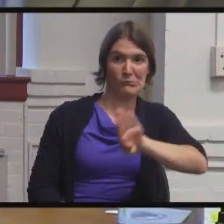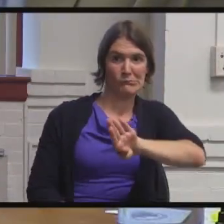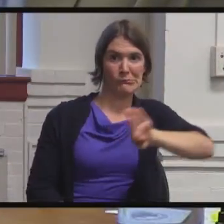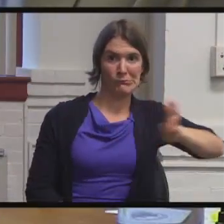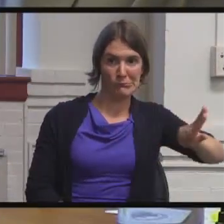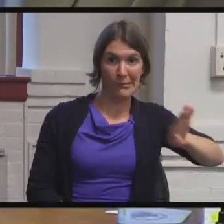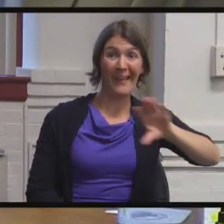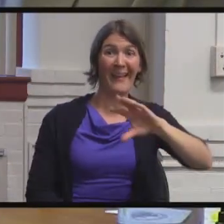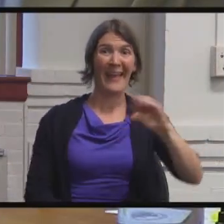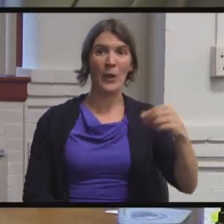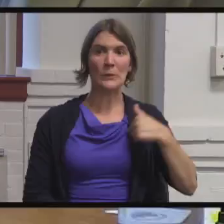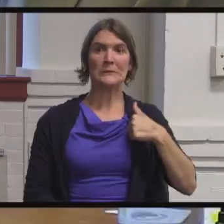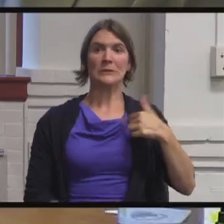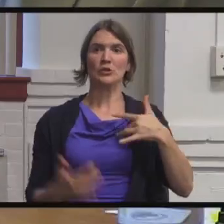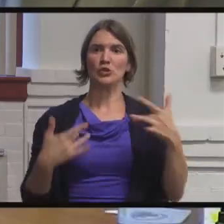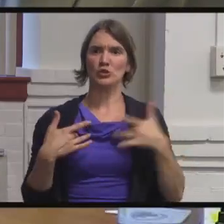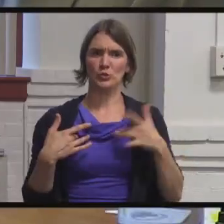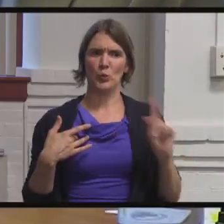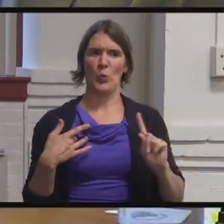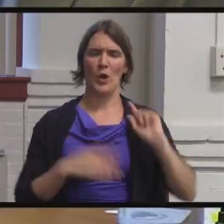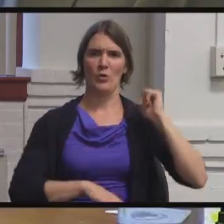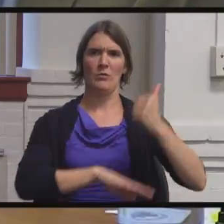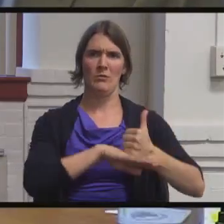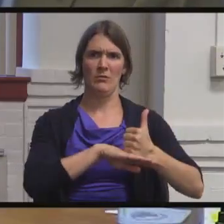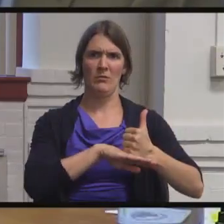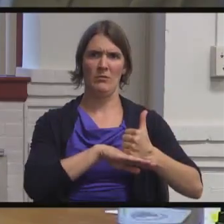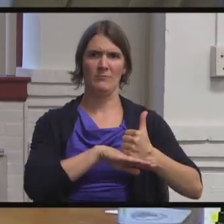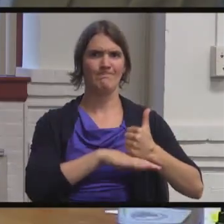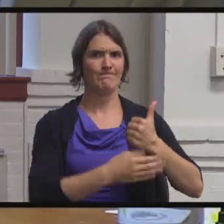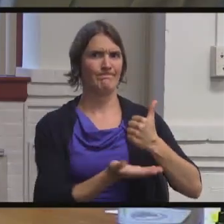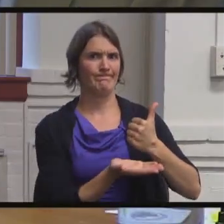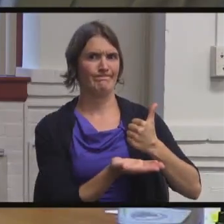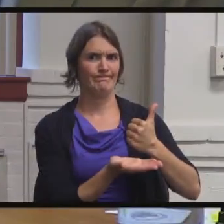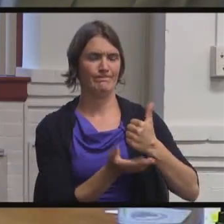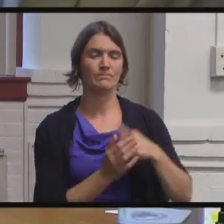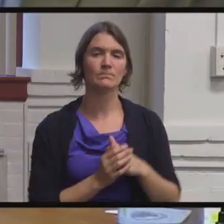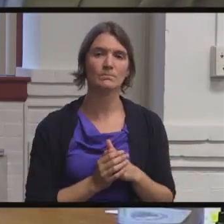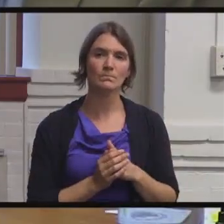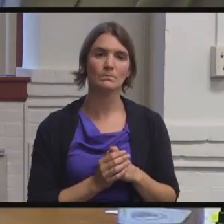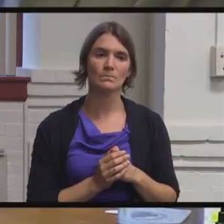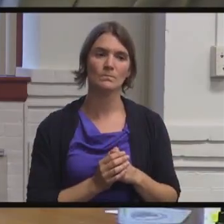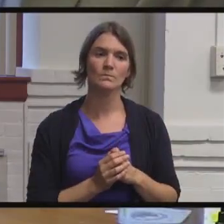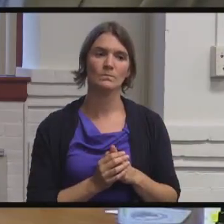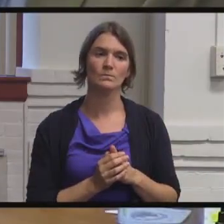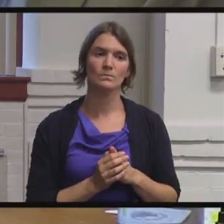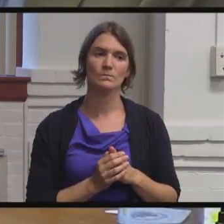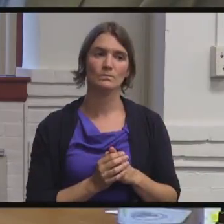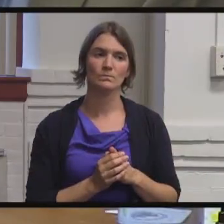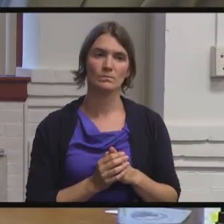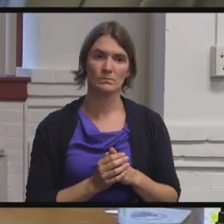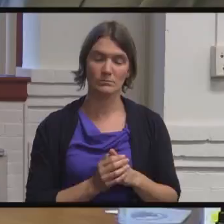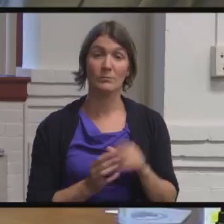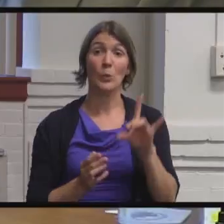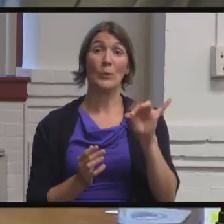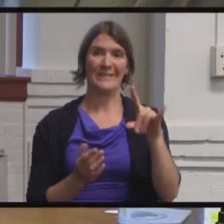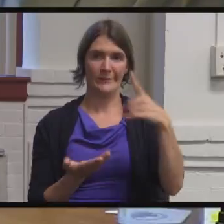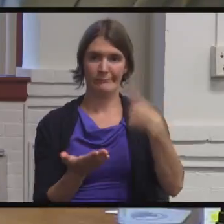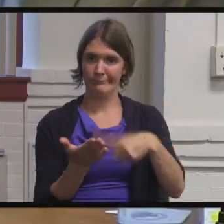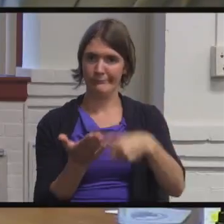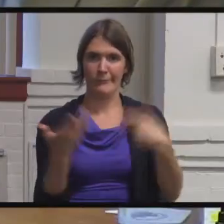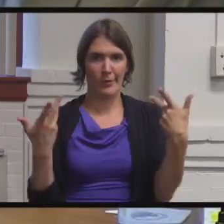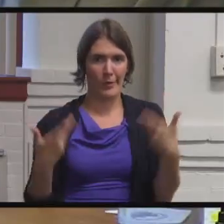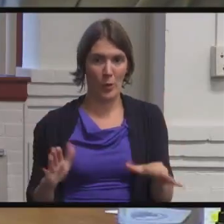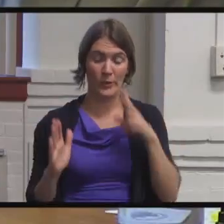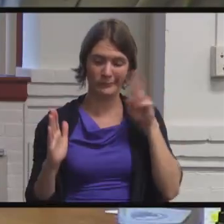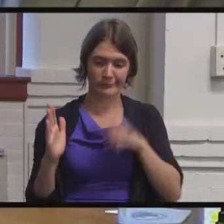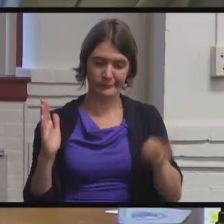just related maybe more to the geography of the site, topography of the site. So we've been through an extensive process